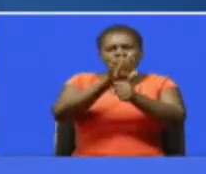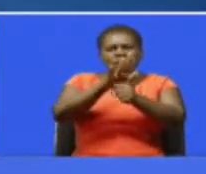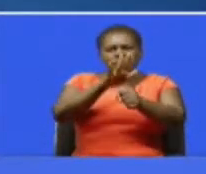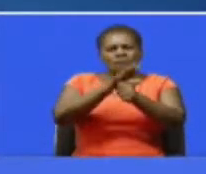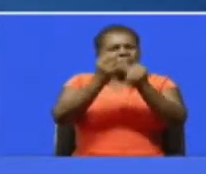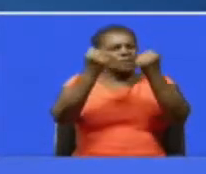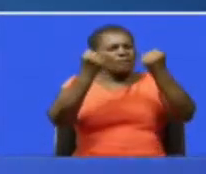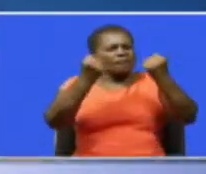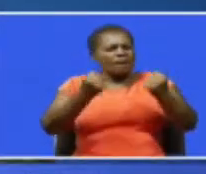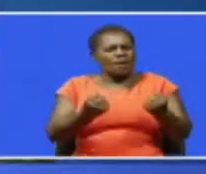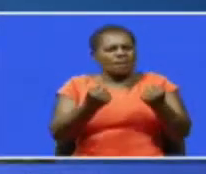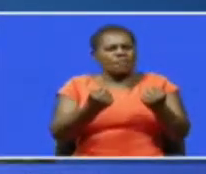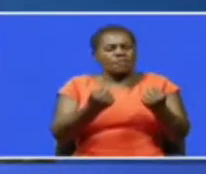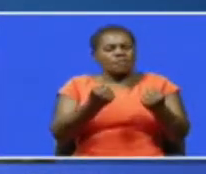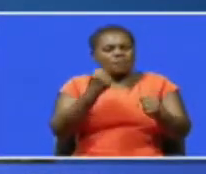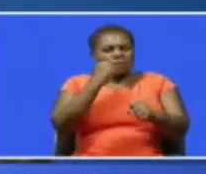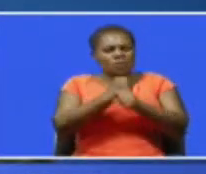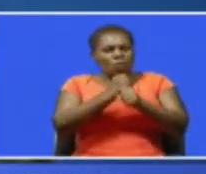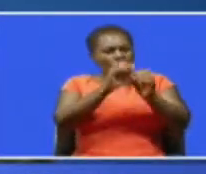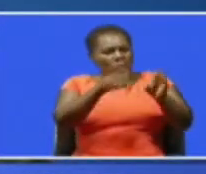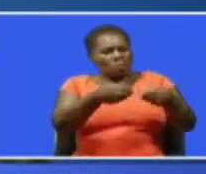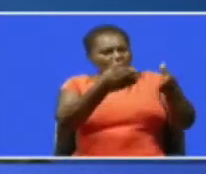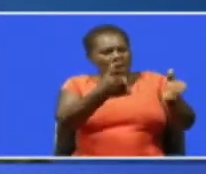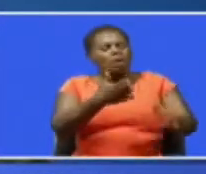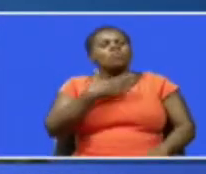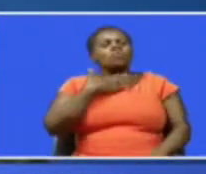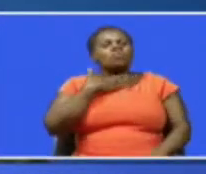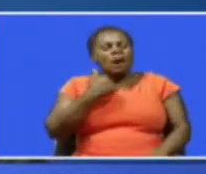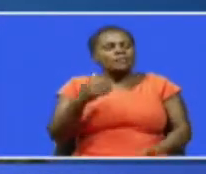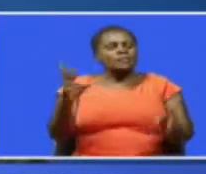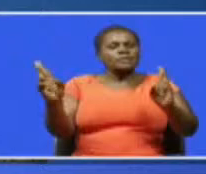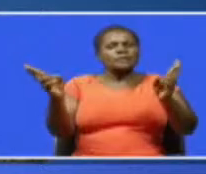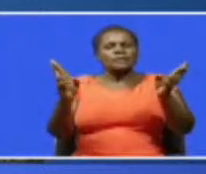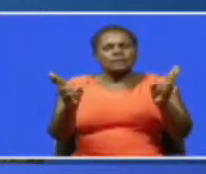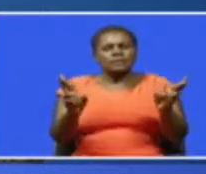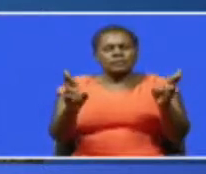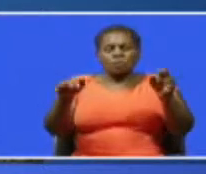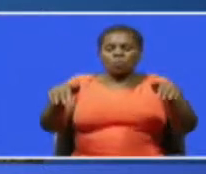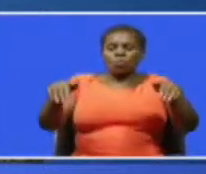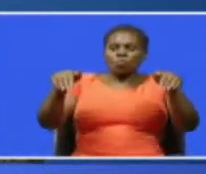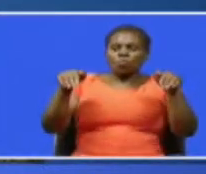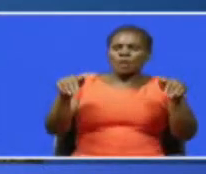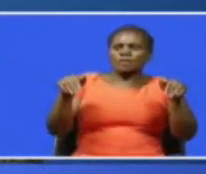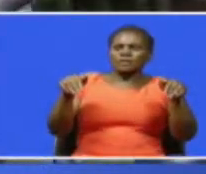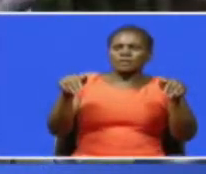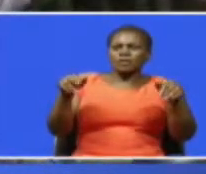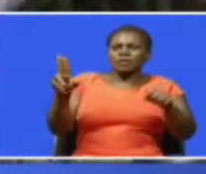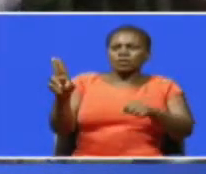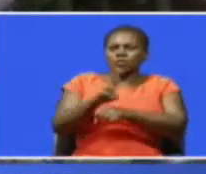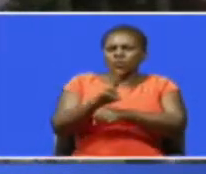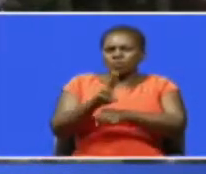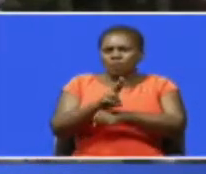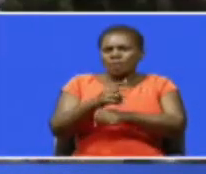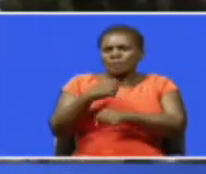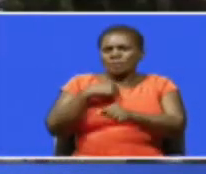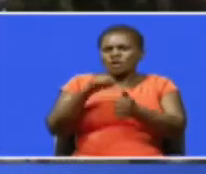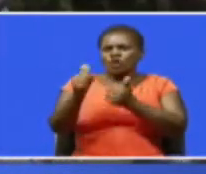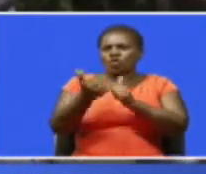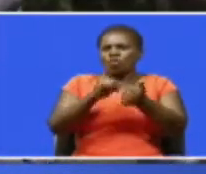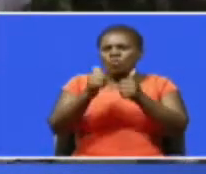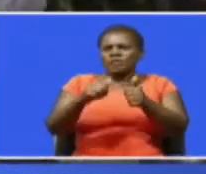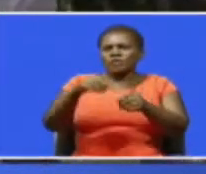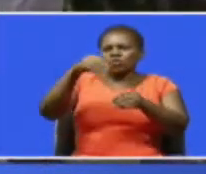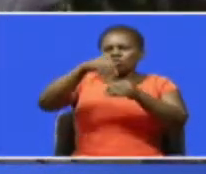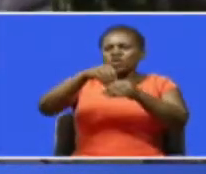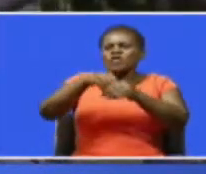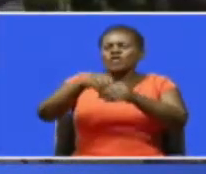stuff on him, which they are willing and ready and waiting to unleash. Mimi nitashindana na wale watakuwa ndani